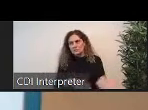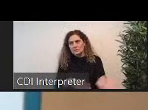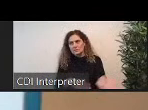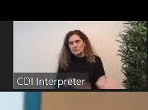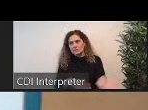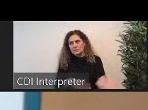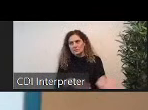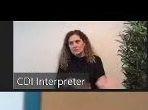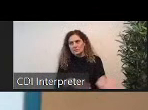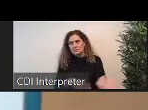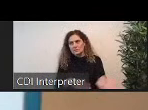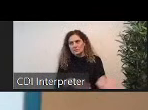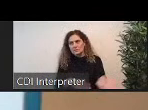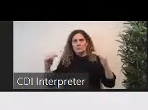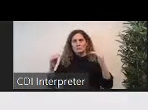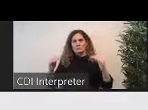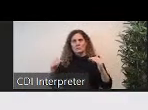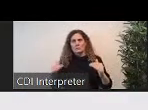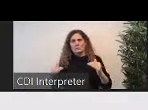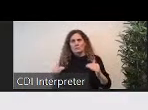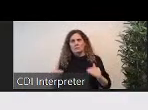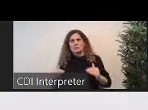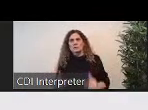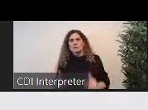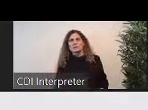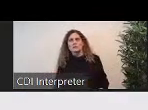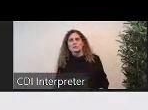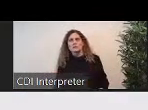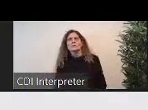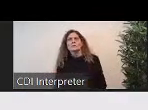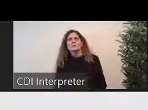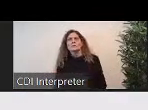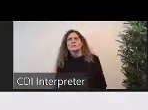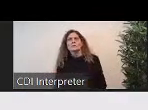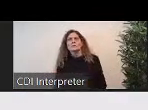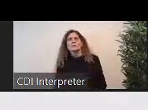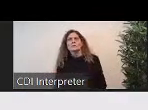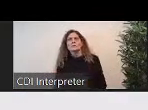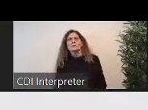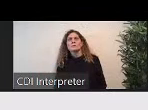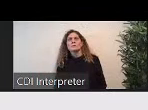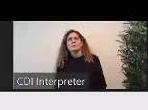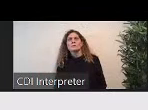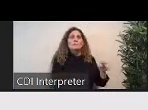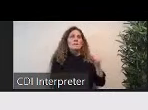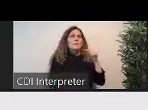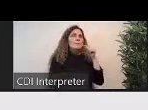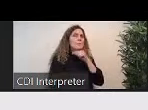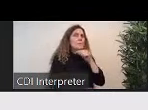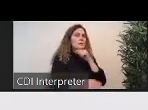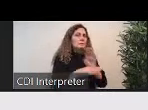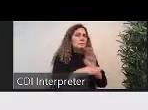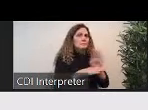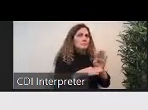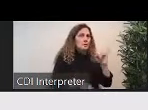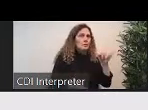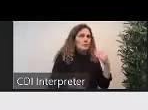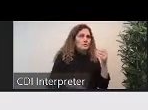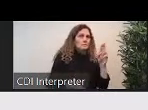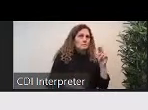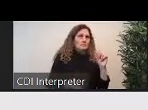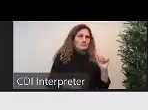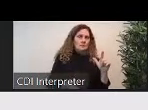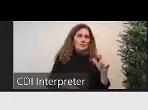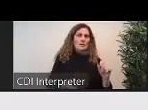The next question is from Sari Lusk at the Milwaukee Business Journal. For anyone, to what do you attribute